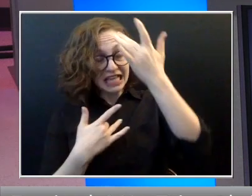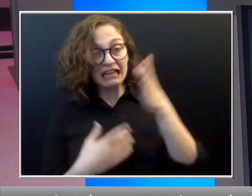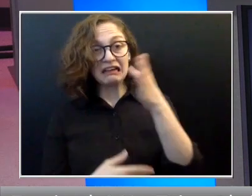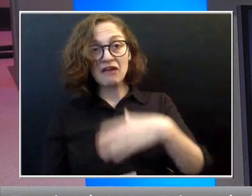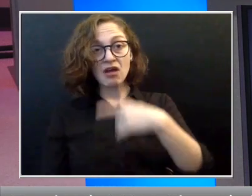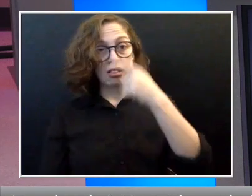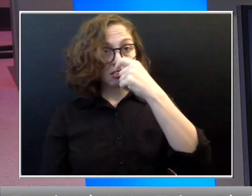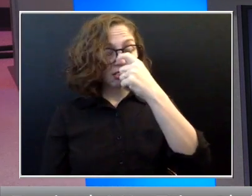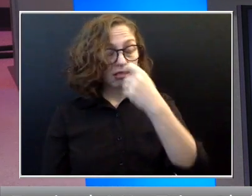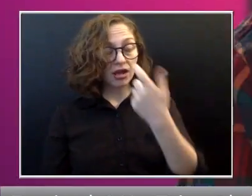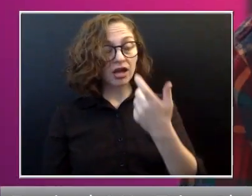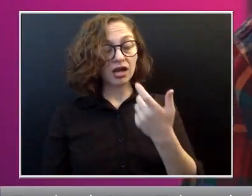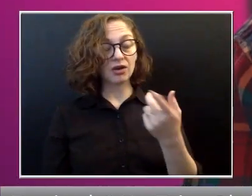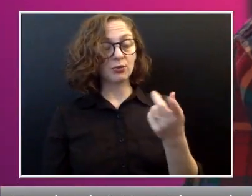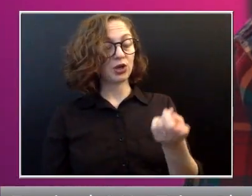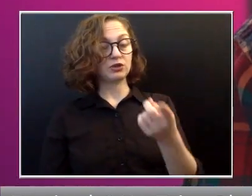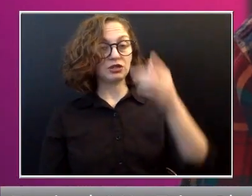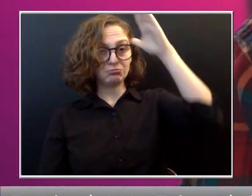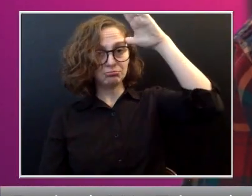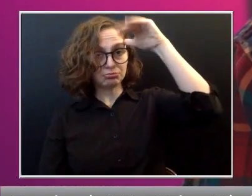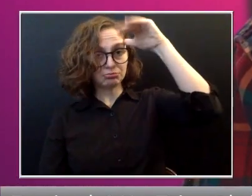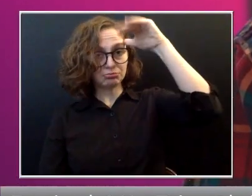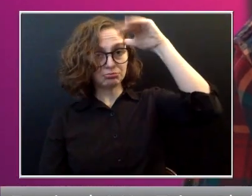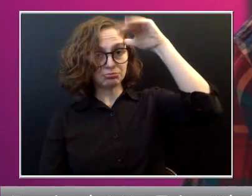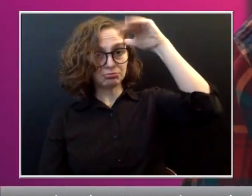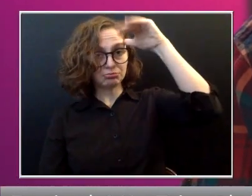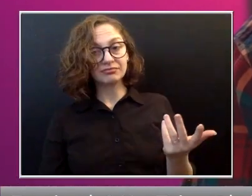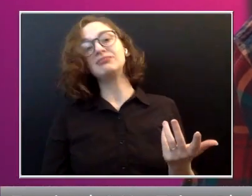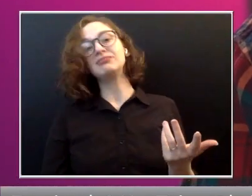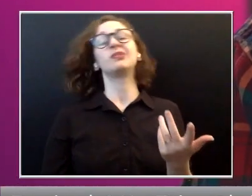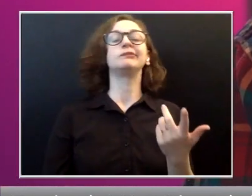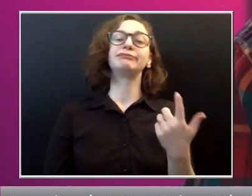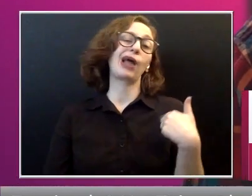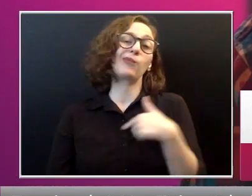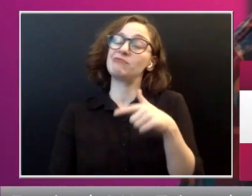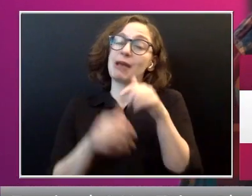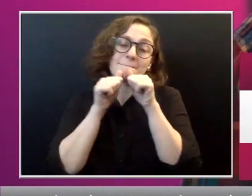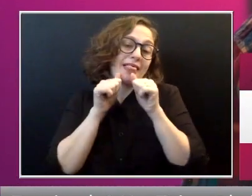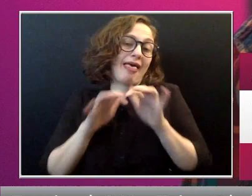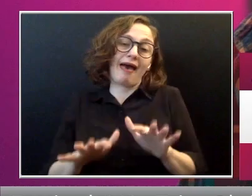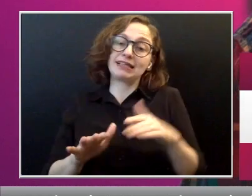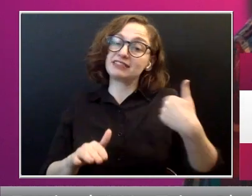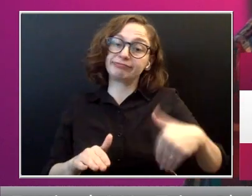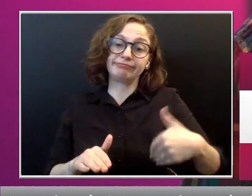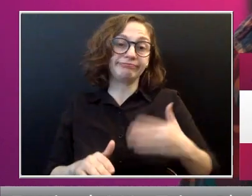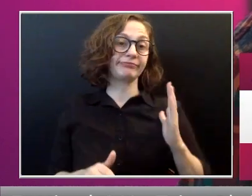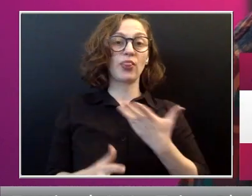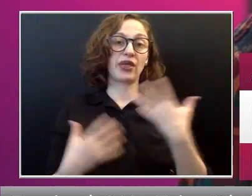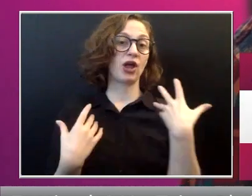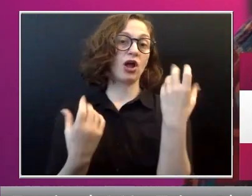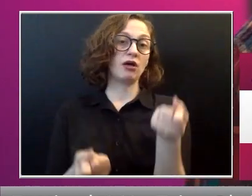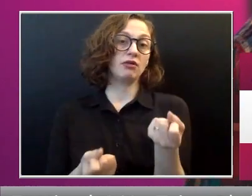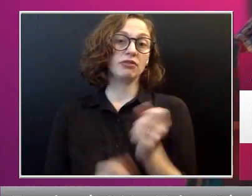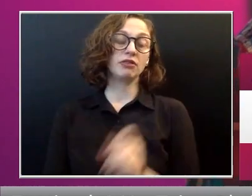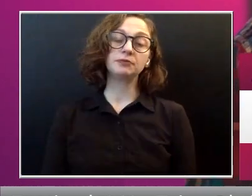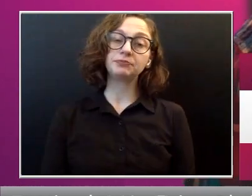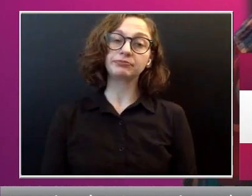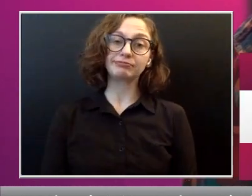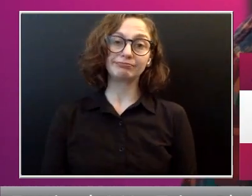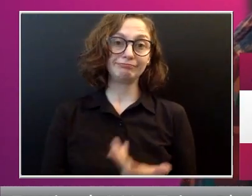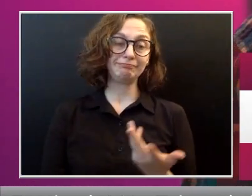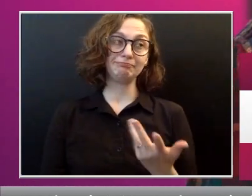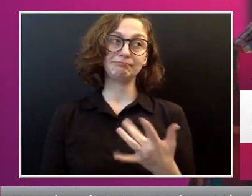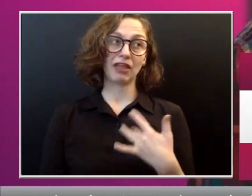muscling through it? Well, we've been very blessed as far as our health, and just didn't see a need